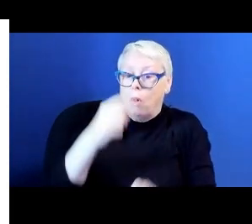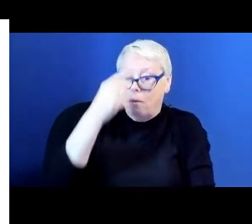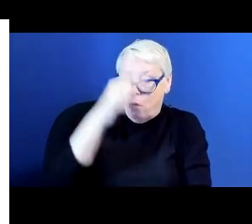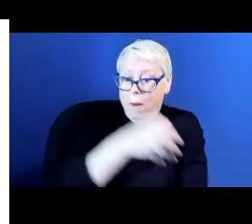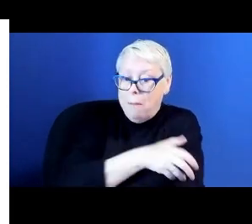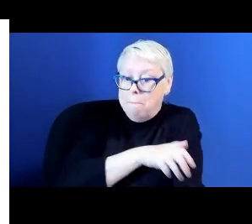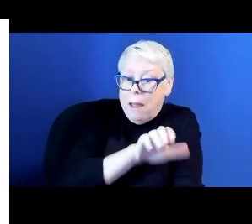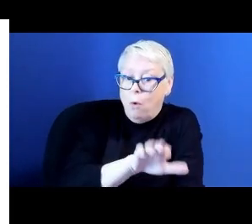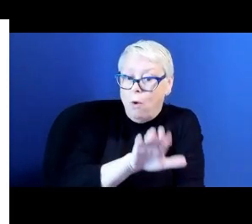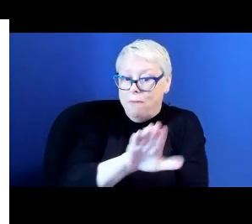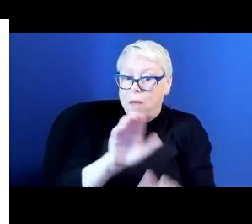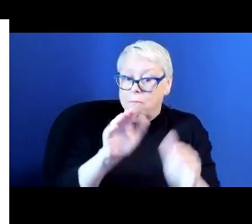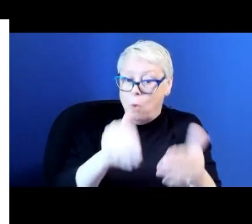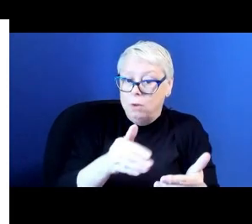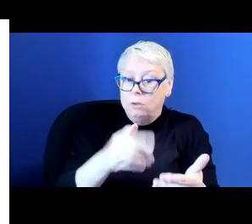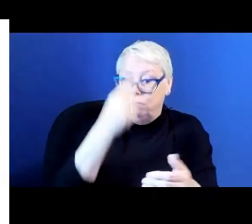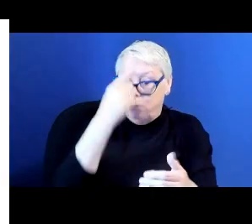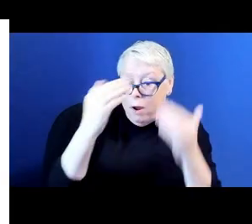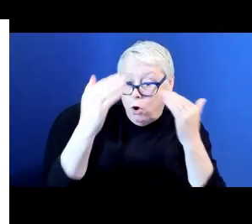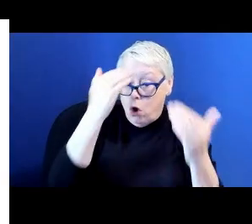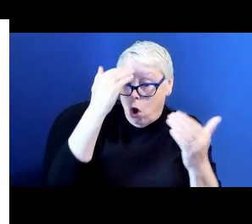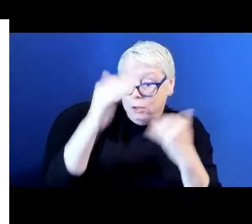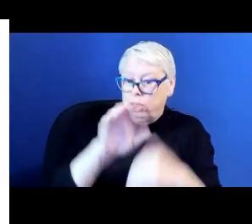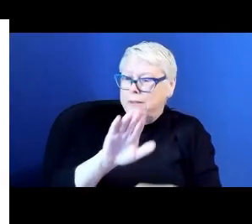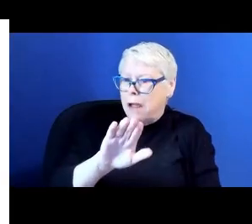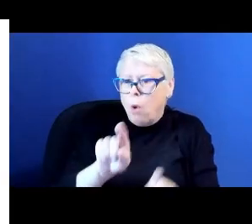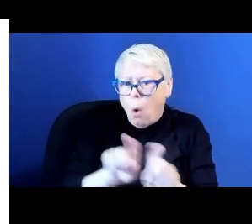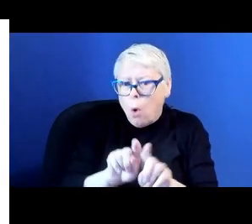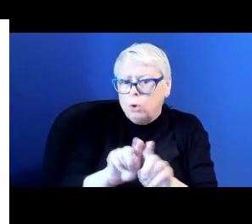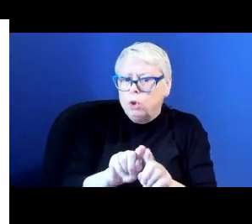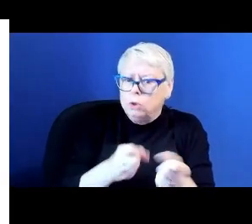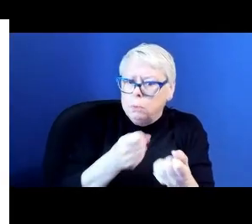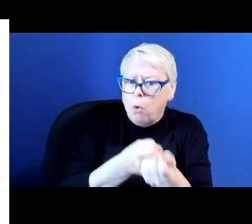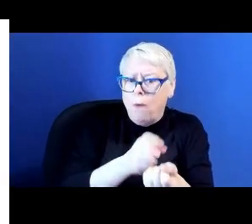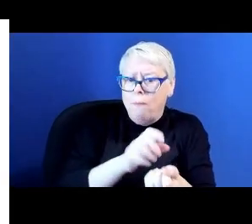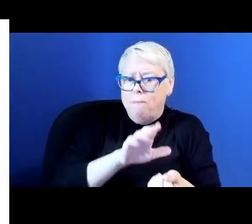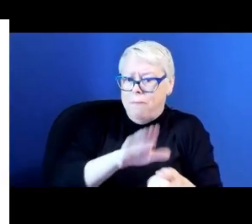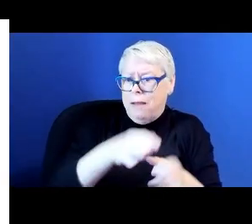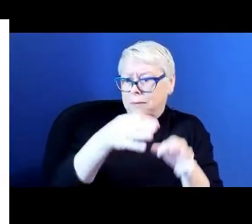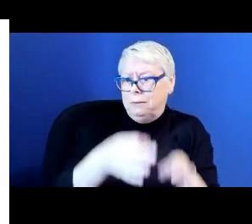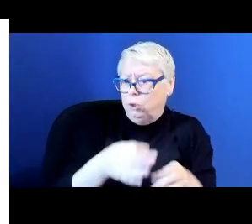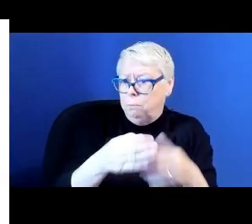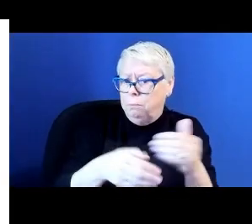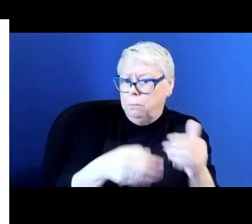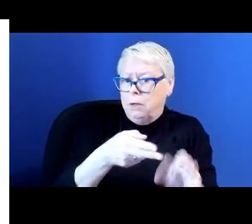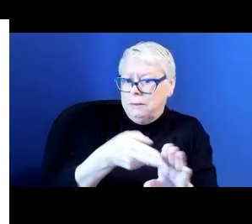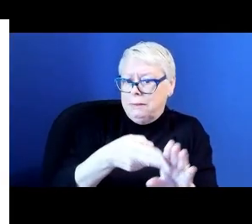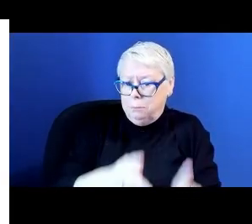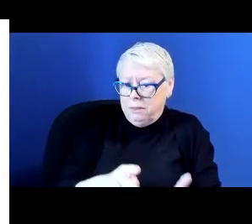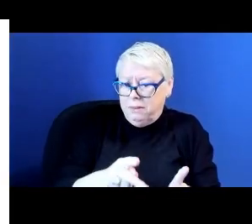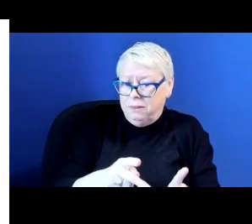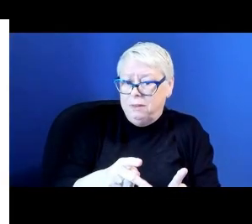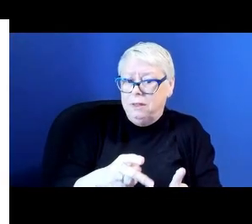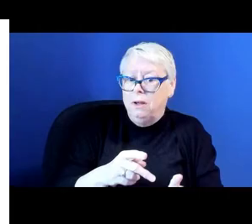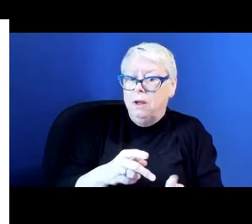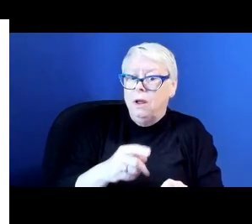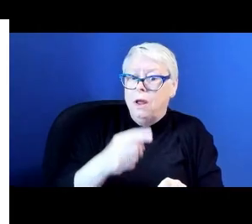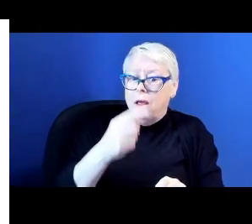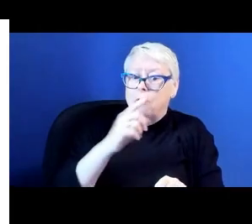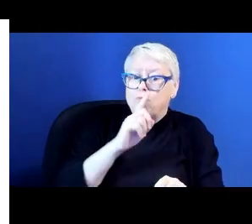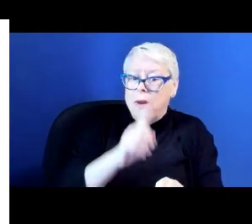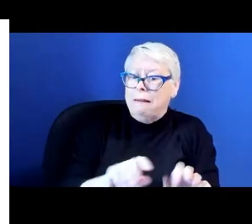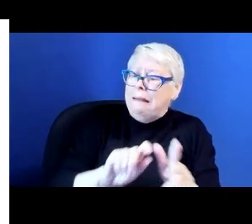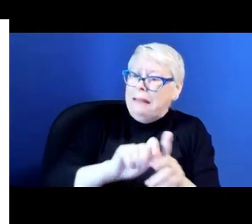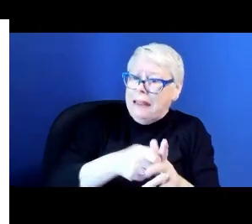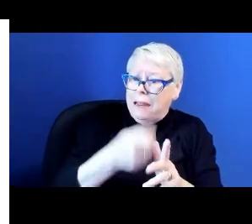experiences, values, and decision is the key in all of this. Do you have any questions about this slide? If